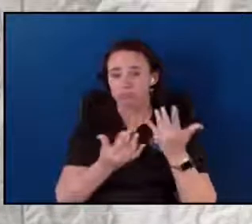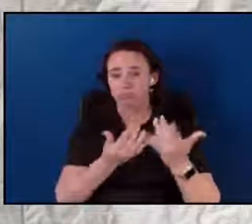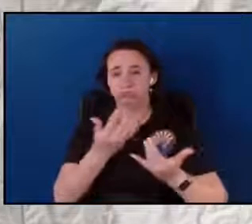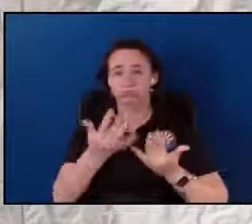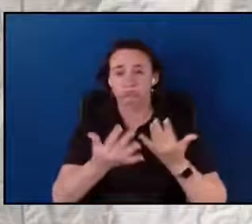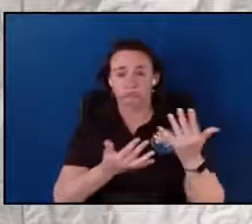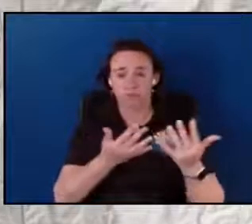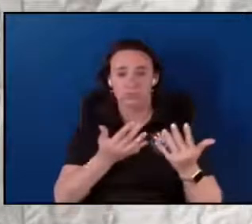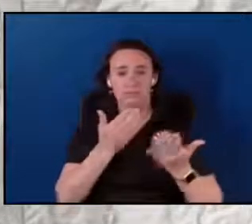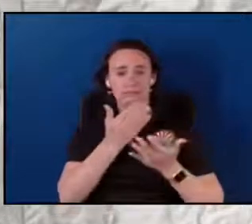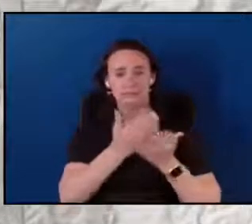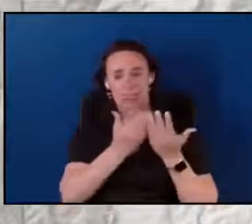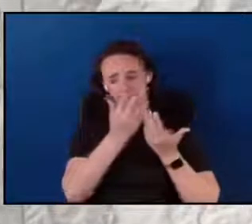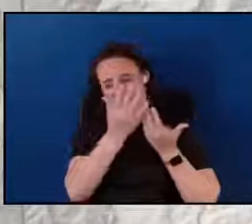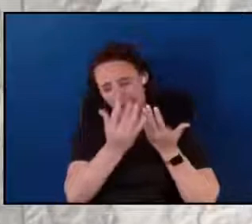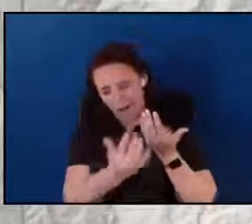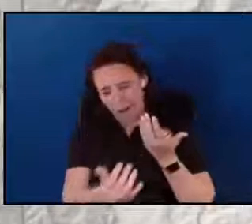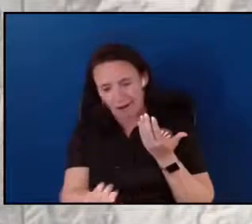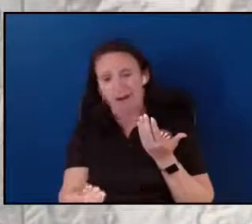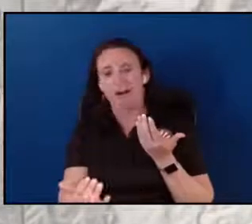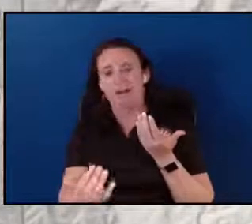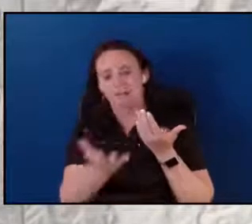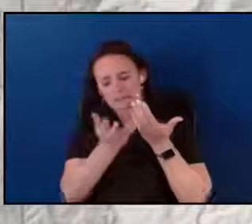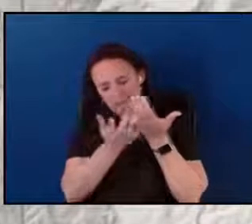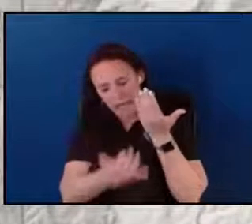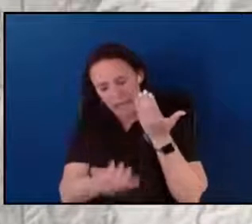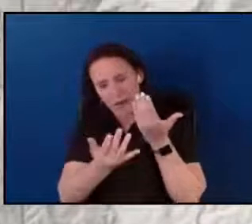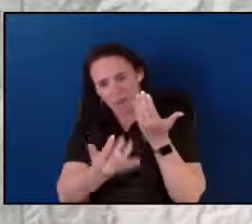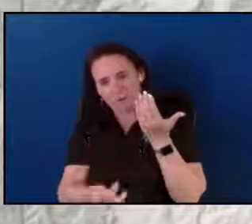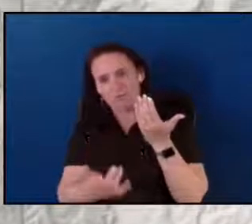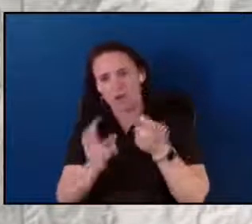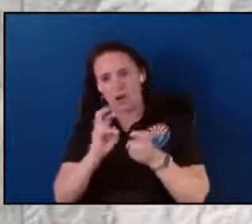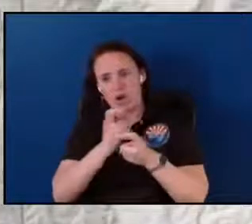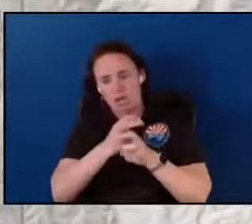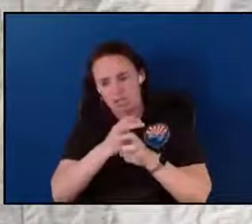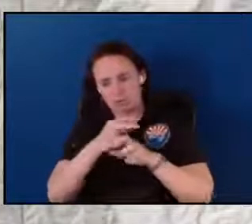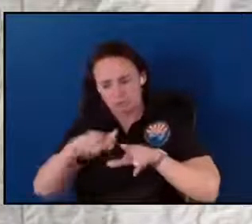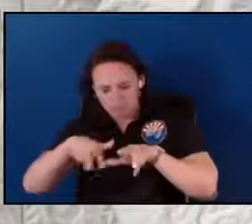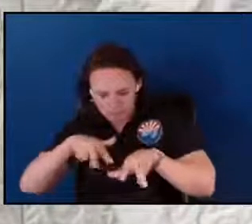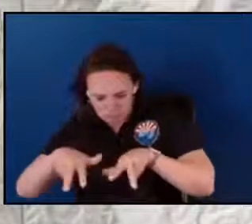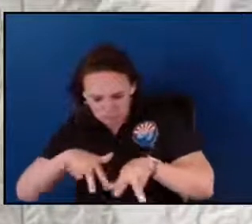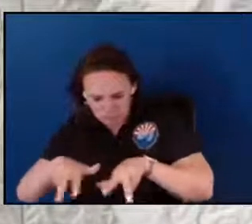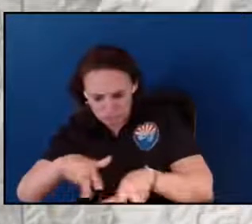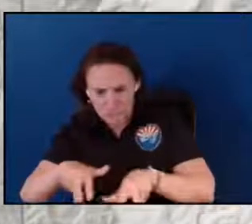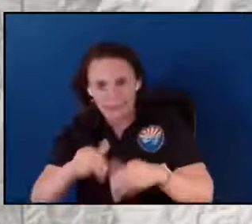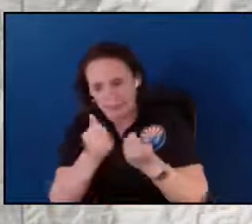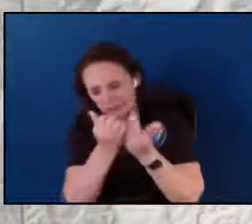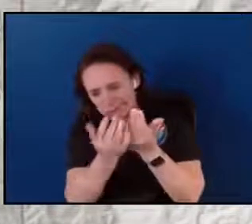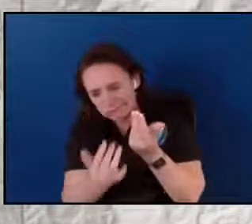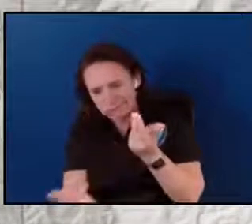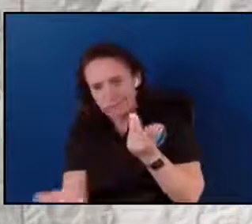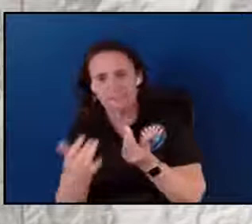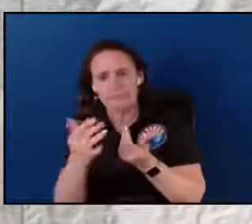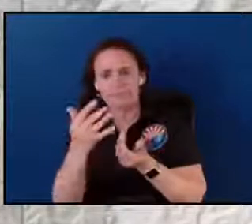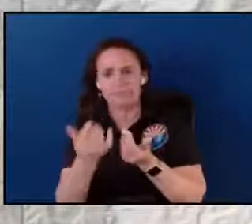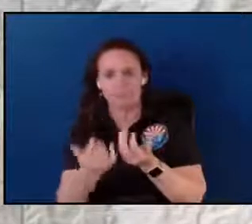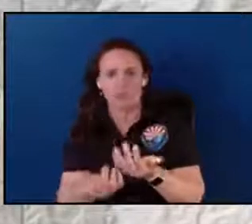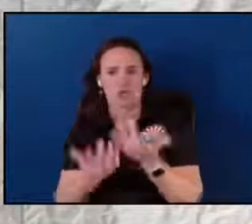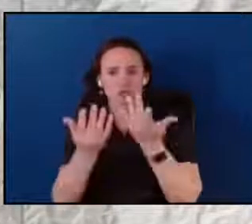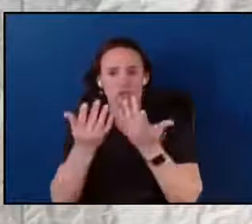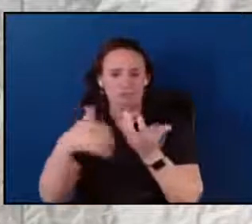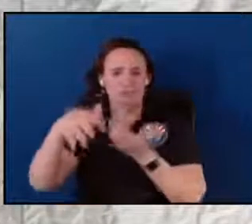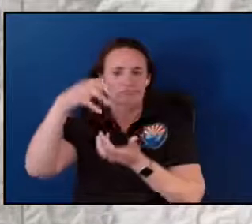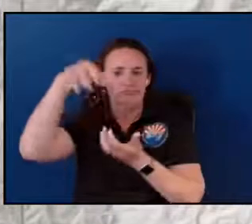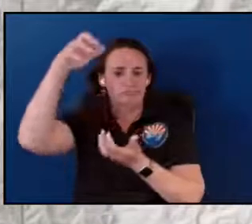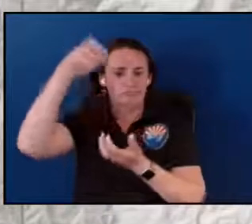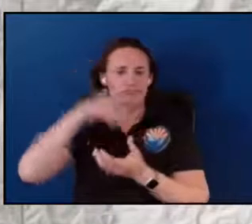itself down into these drainages, making it hard to get to, and those fuels are burning out. The plan right now is the crews